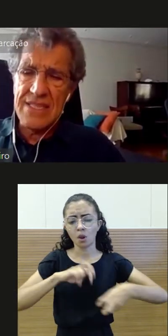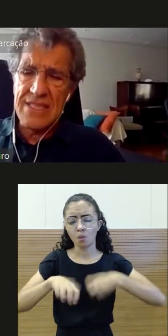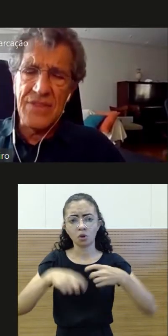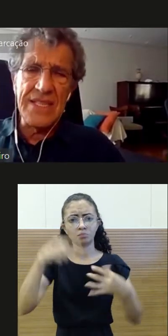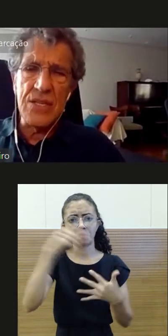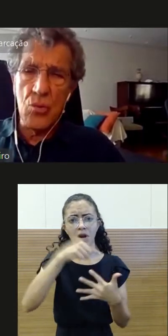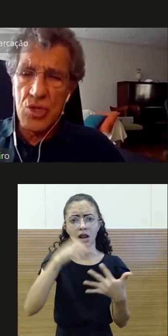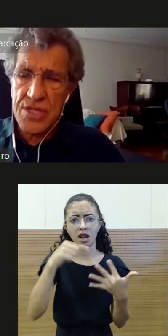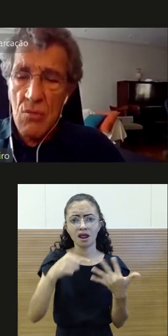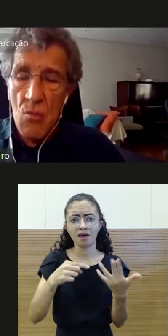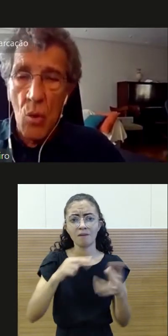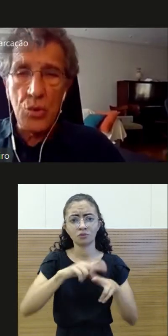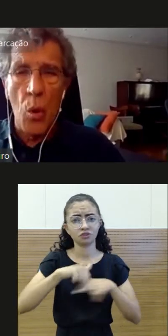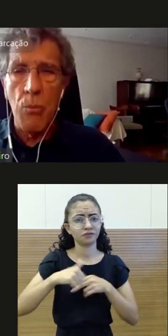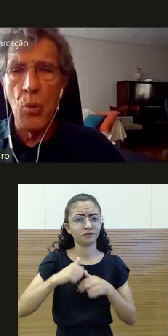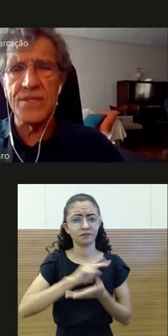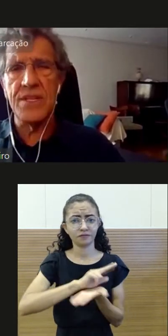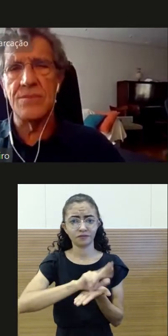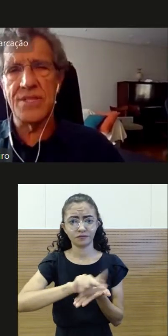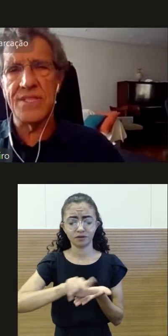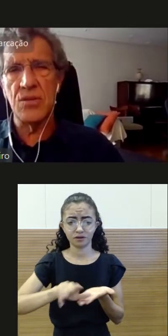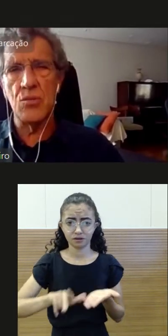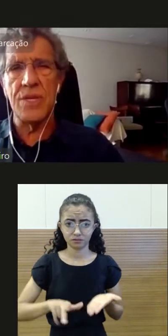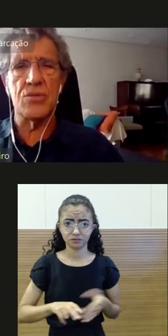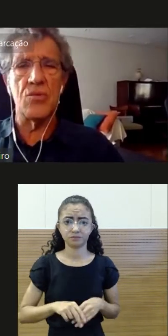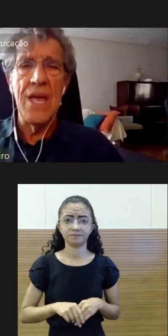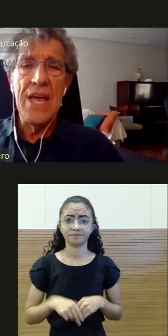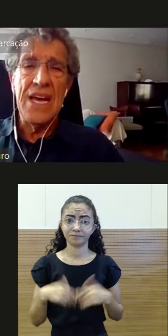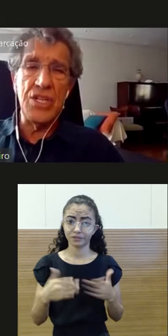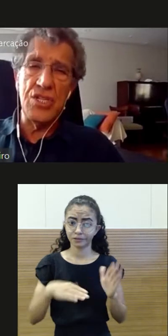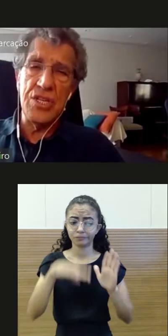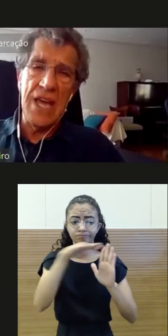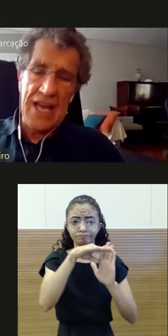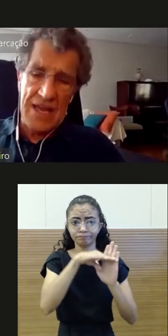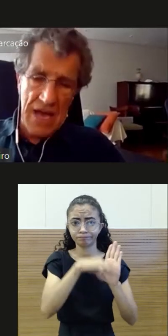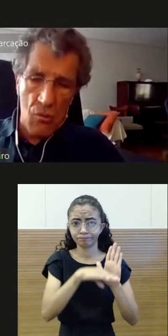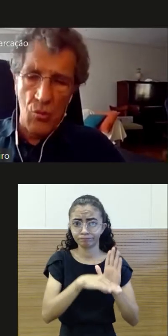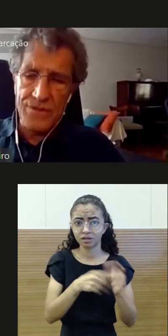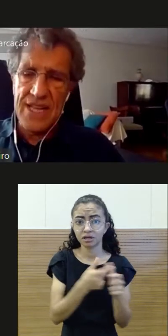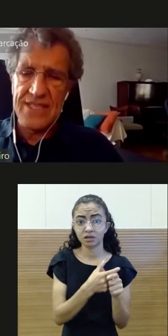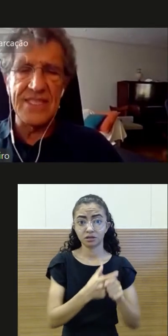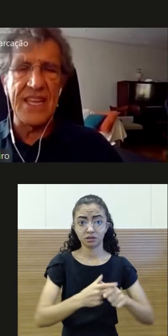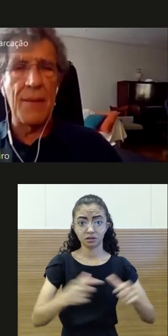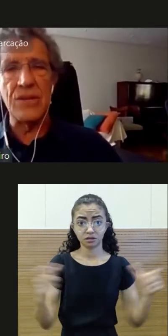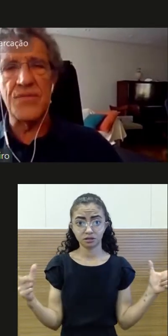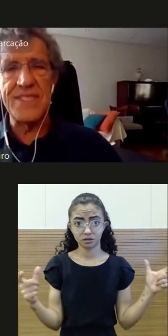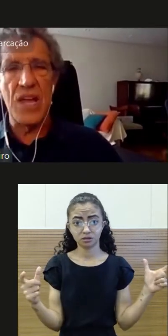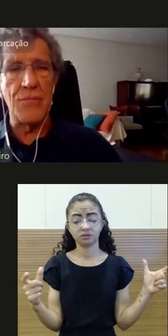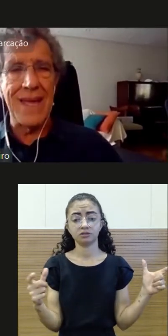and mortality for all reasons. So this evidence nowadays is pretty robust.